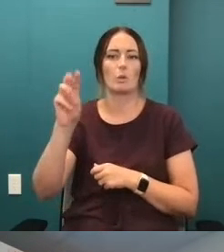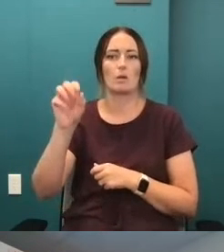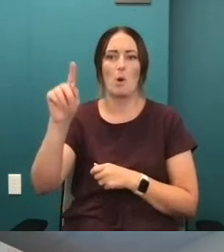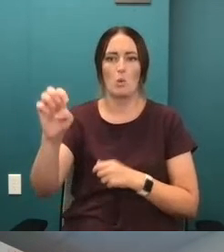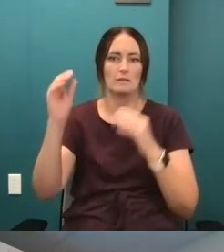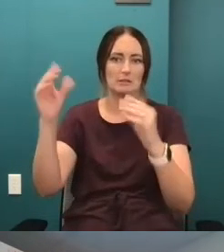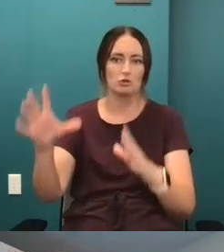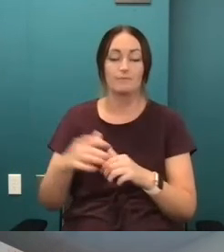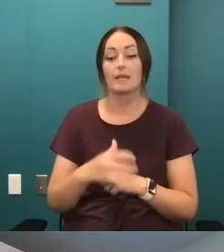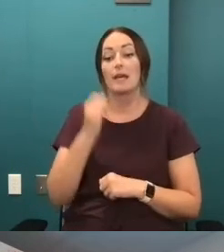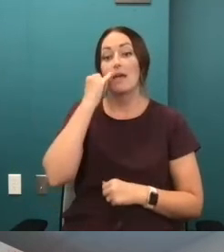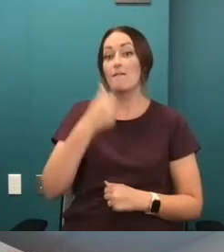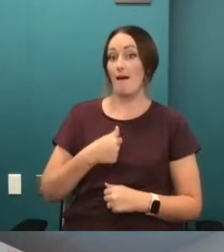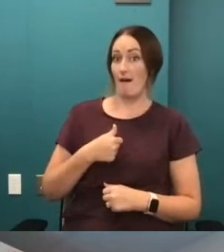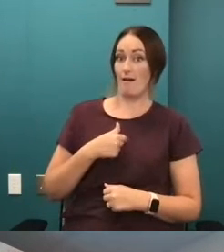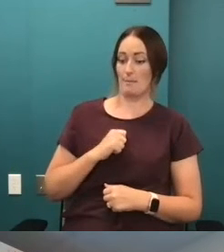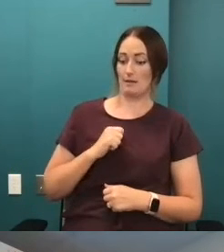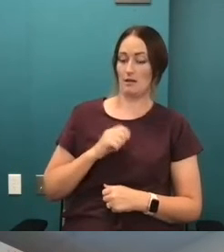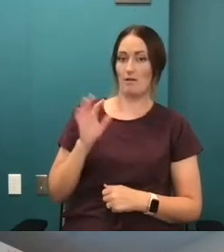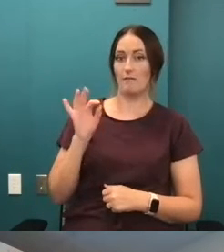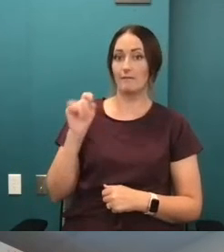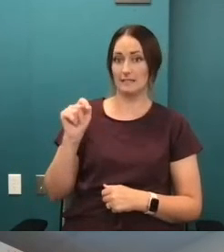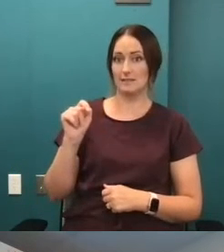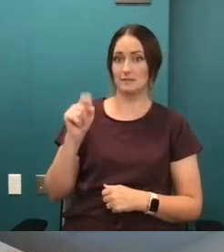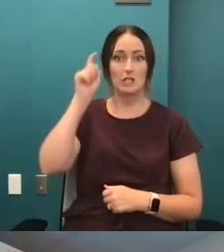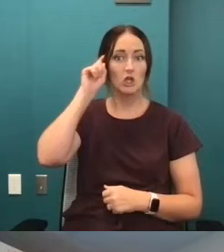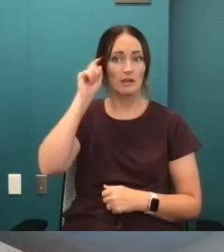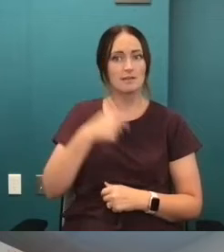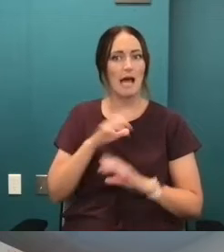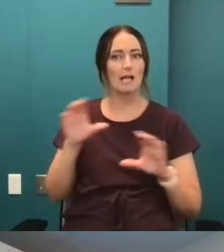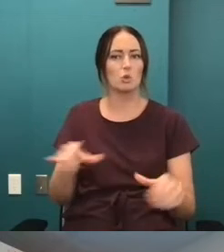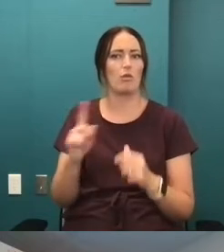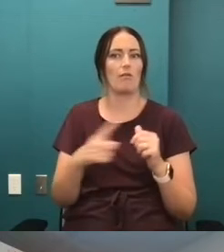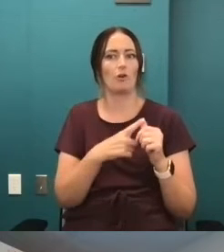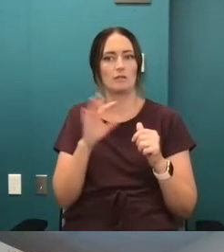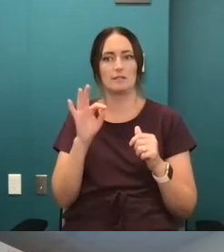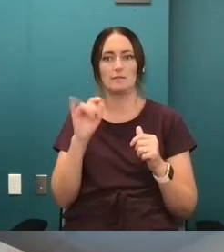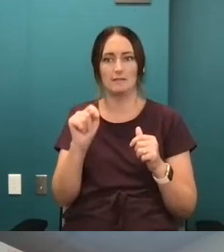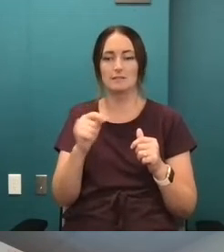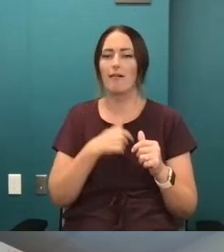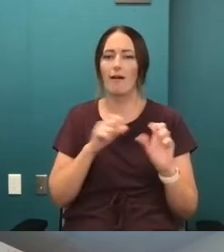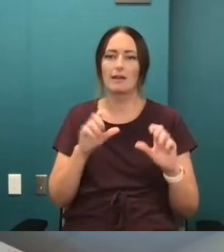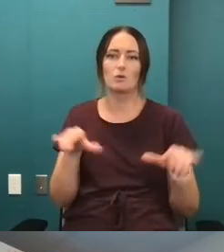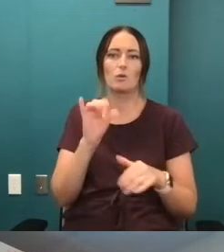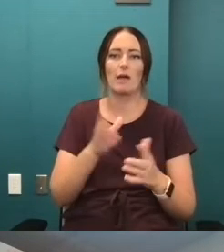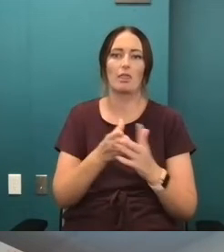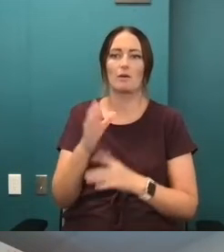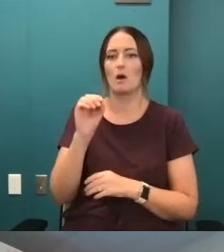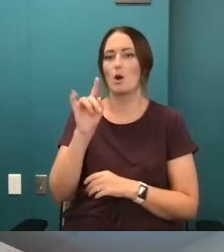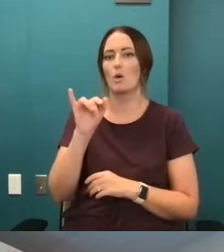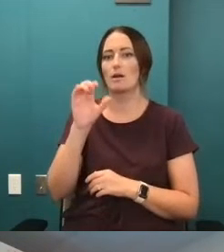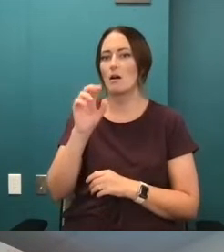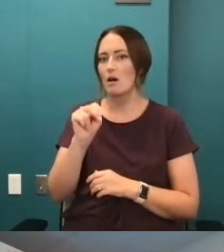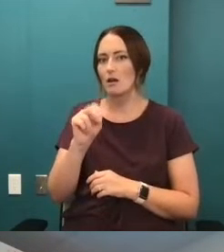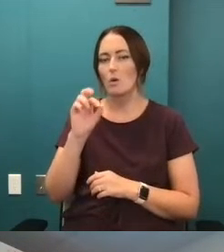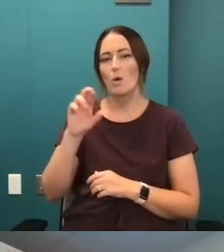aids and I do the first fit on a pair of hearing aids, then I can actually do that through Oticon or Phonak. Both have